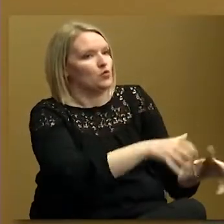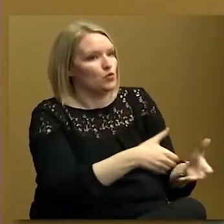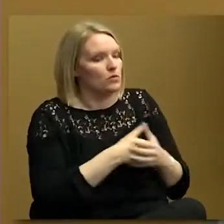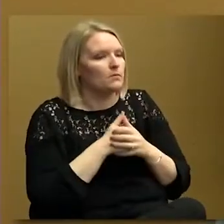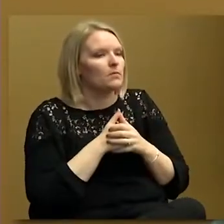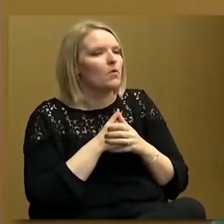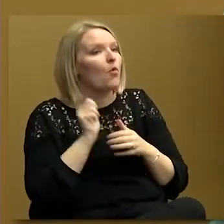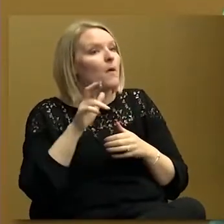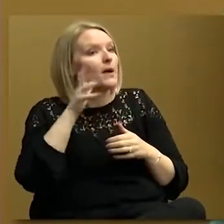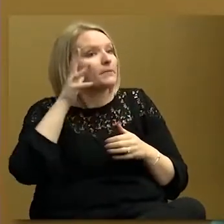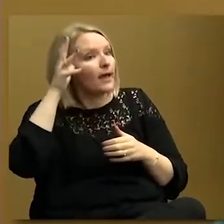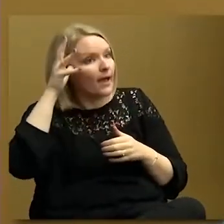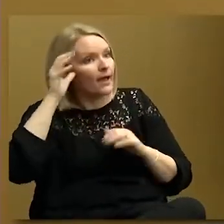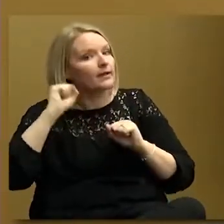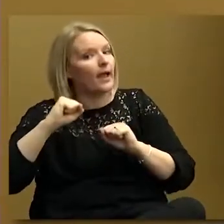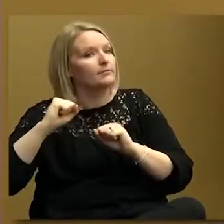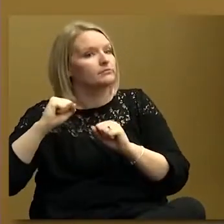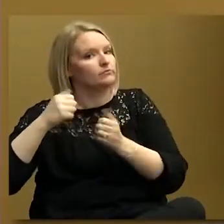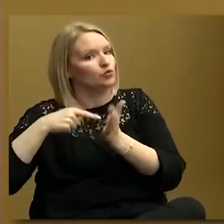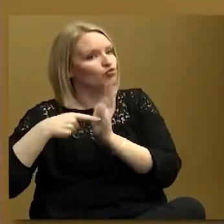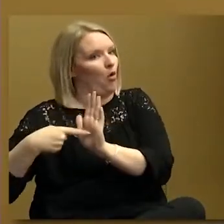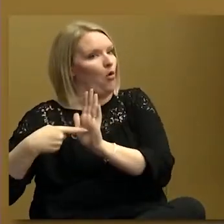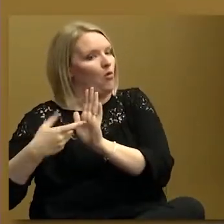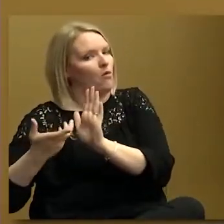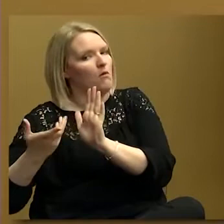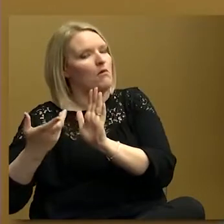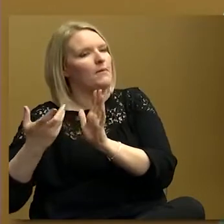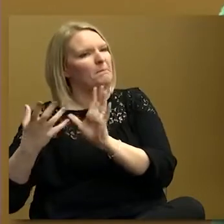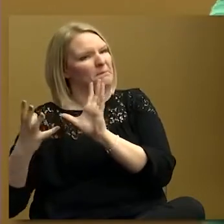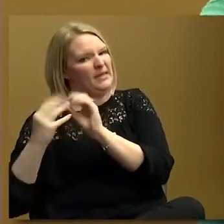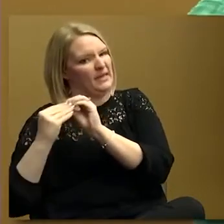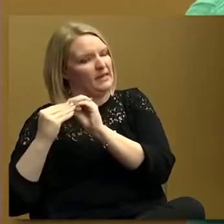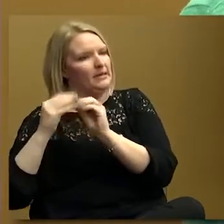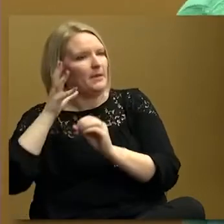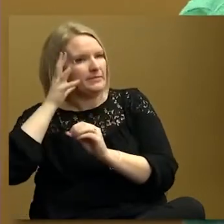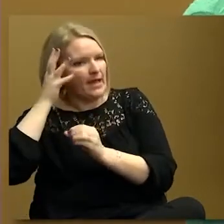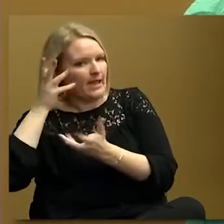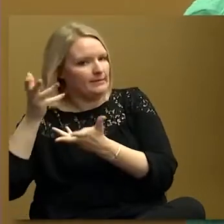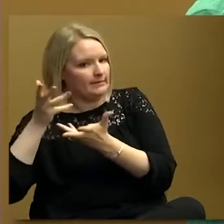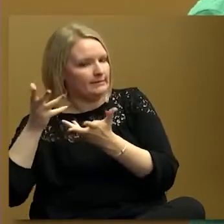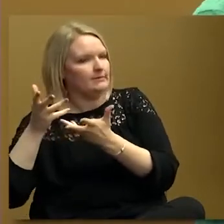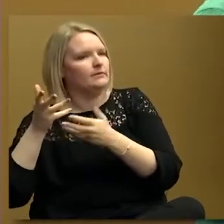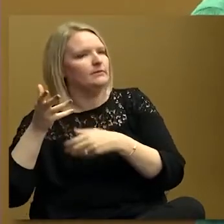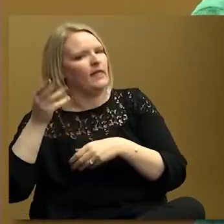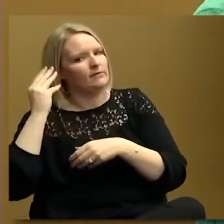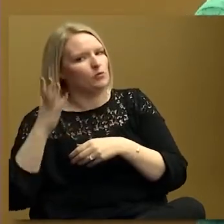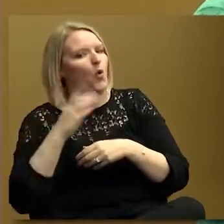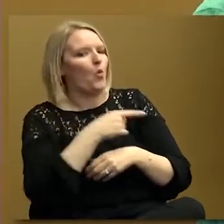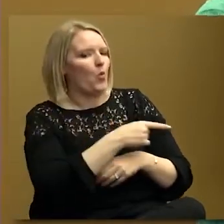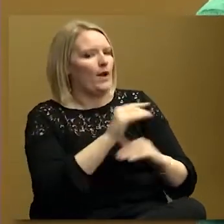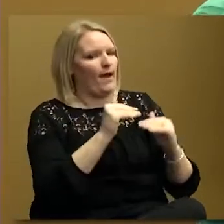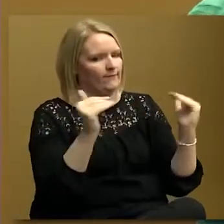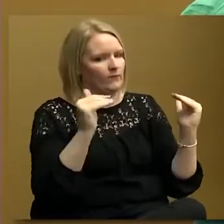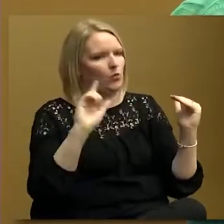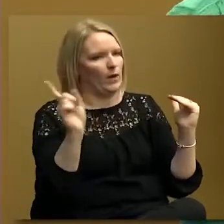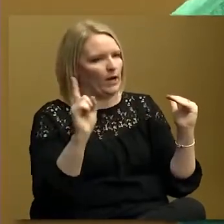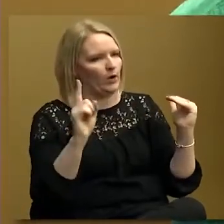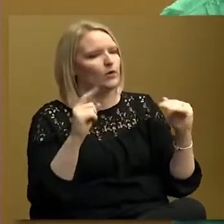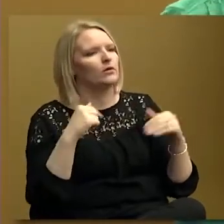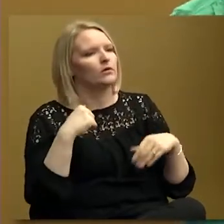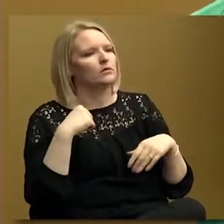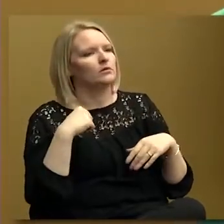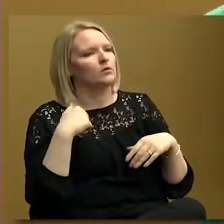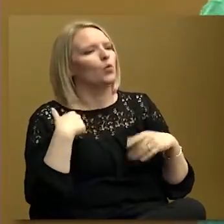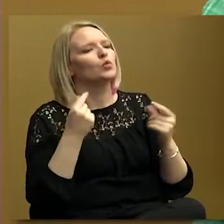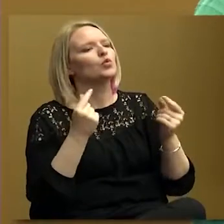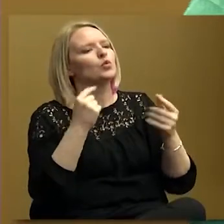or parents in having those meetings with parents and being able to say, here's where we are. This is the things that we're doing.